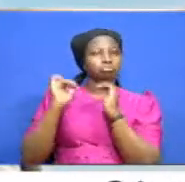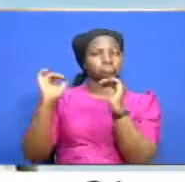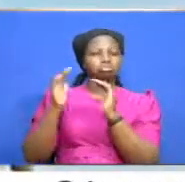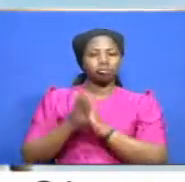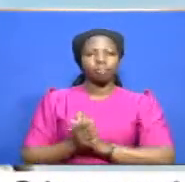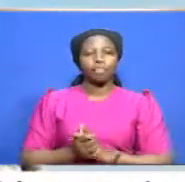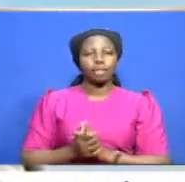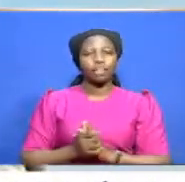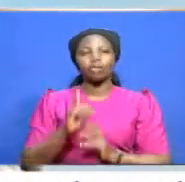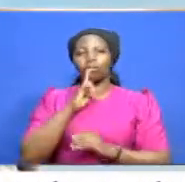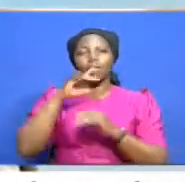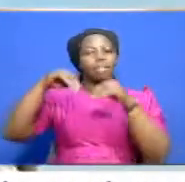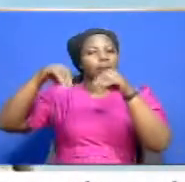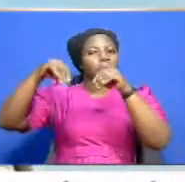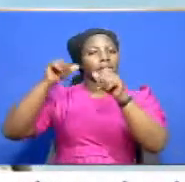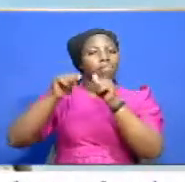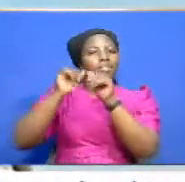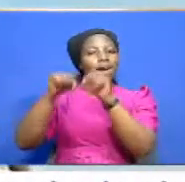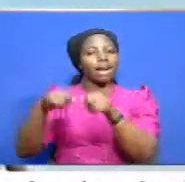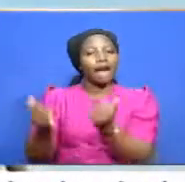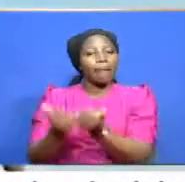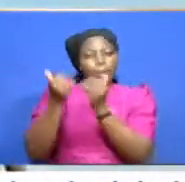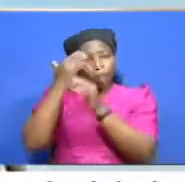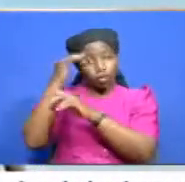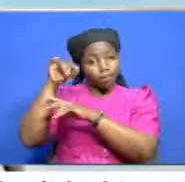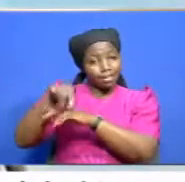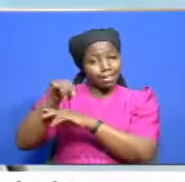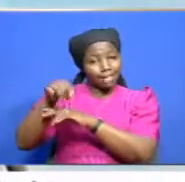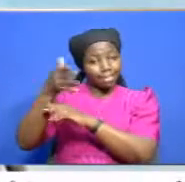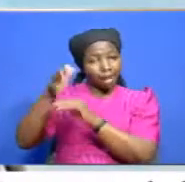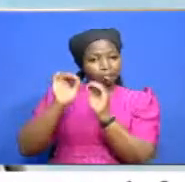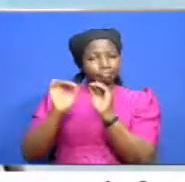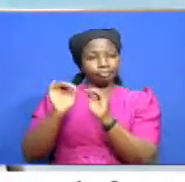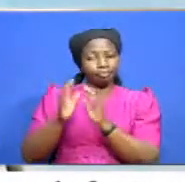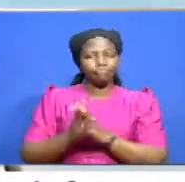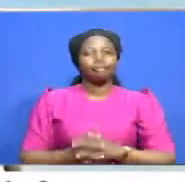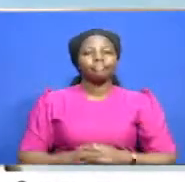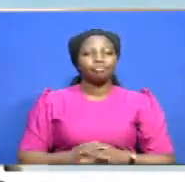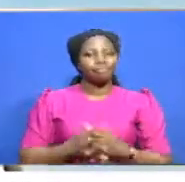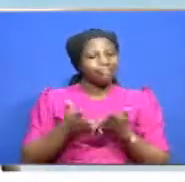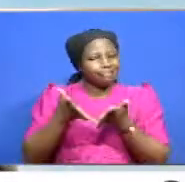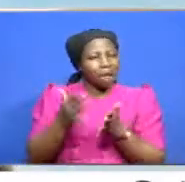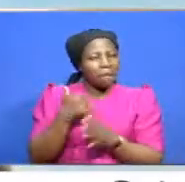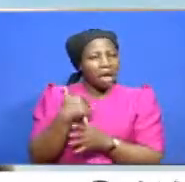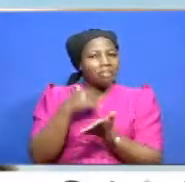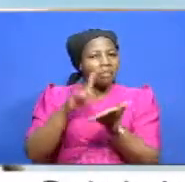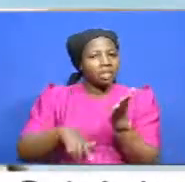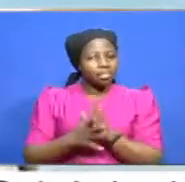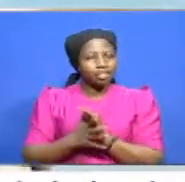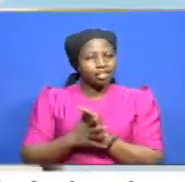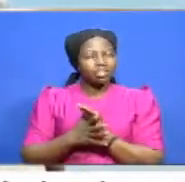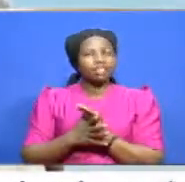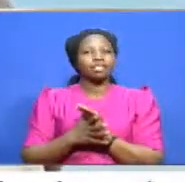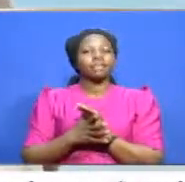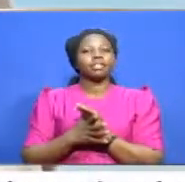the inequality which may come as a result of this is not there. Mm-hmm. What is there is that we are now going to